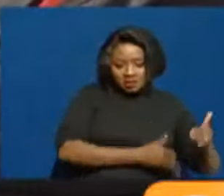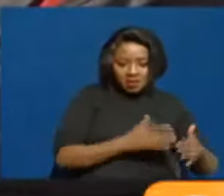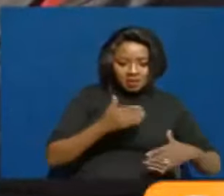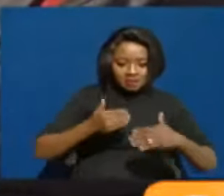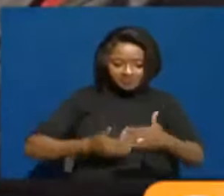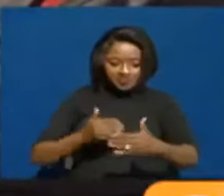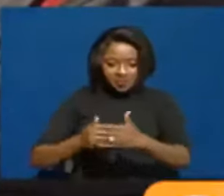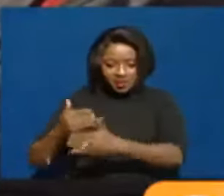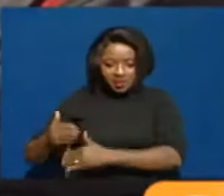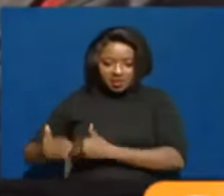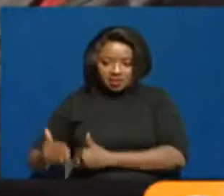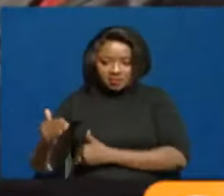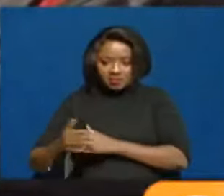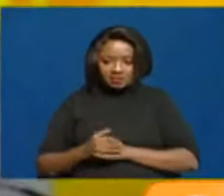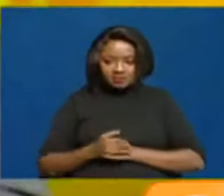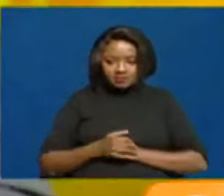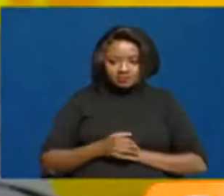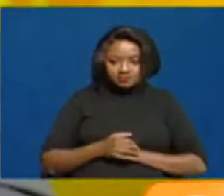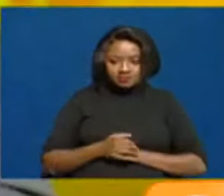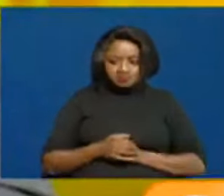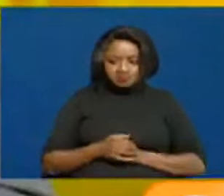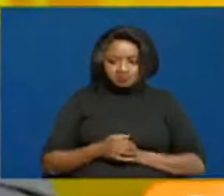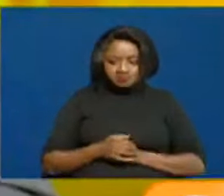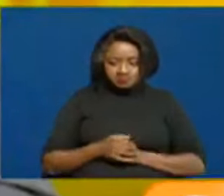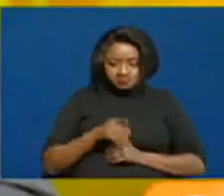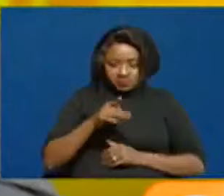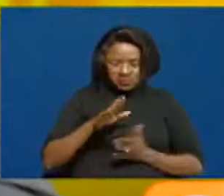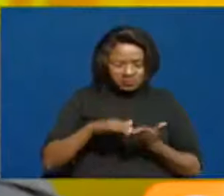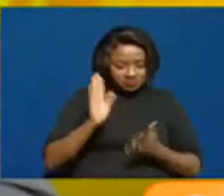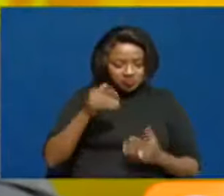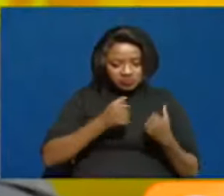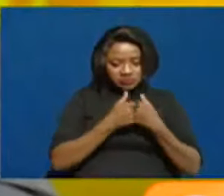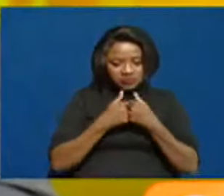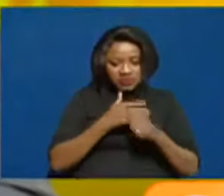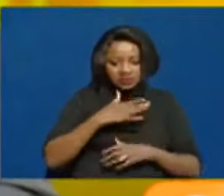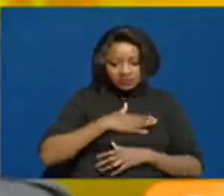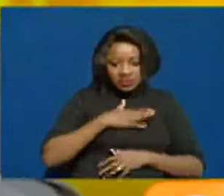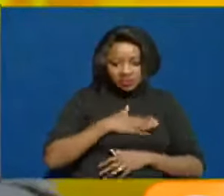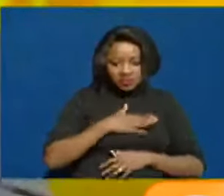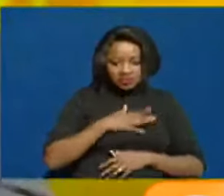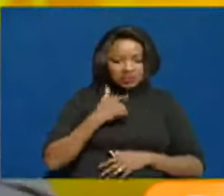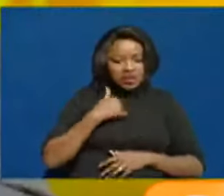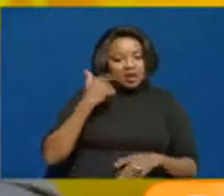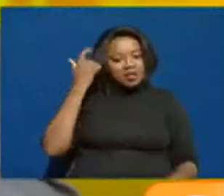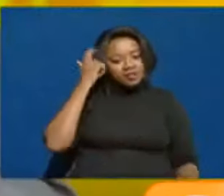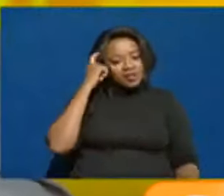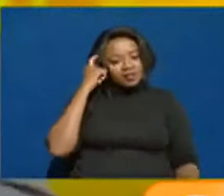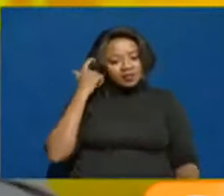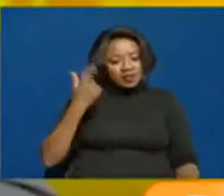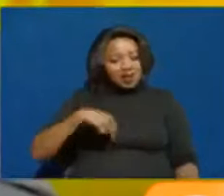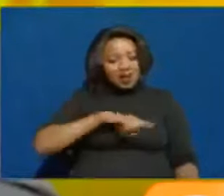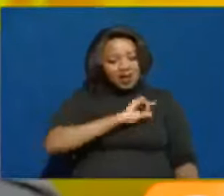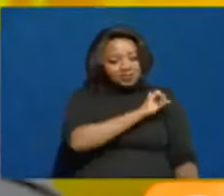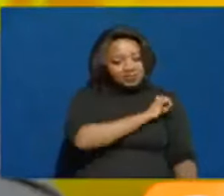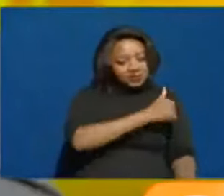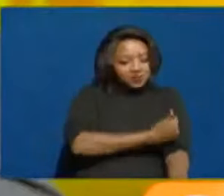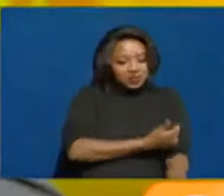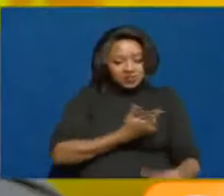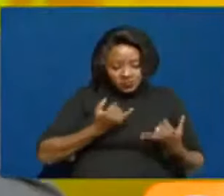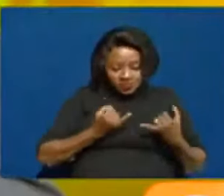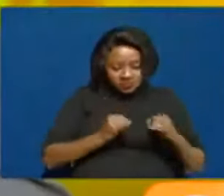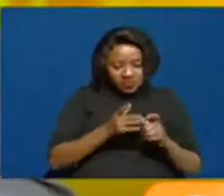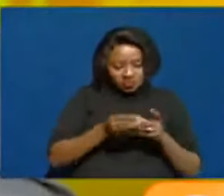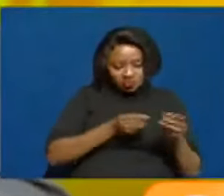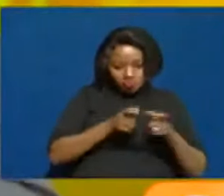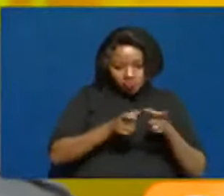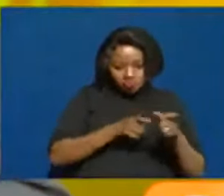they are porous. So those are basically most of the challenges. And I think as an authority, yeah, trying to work on them,